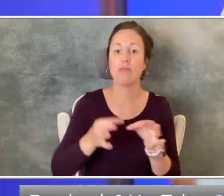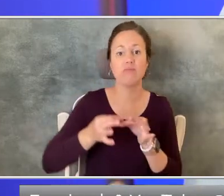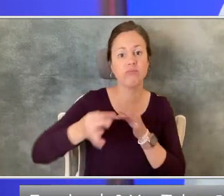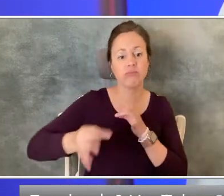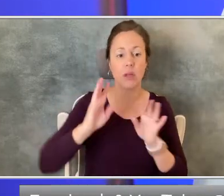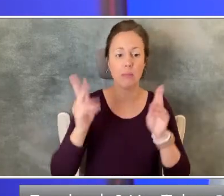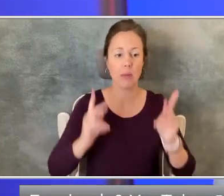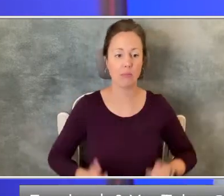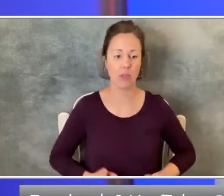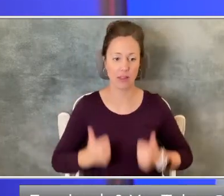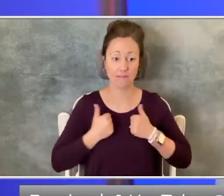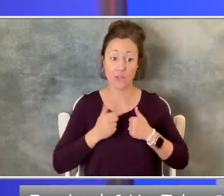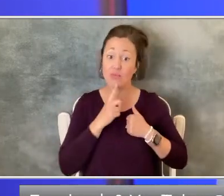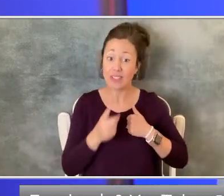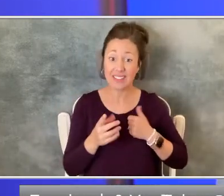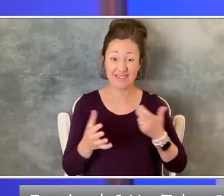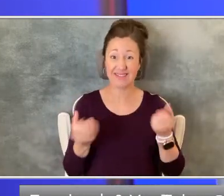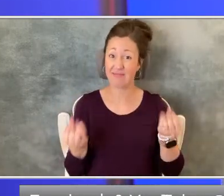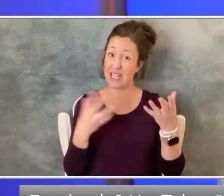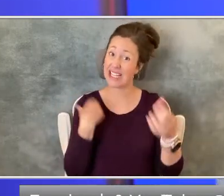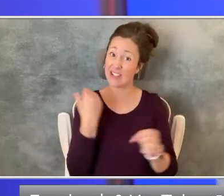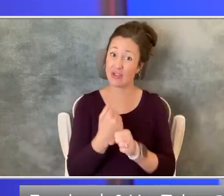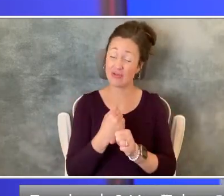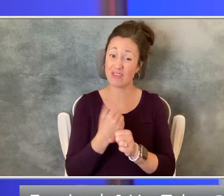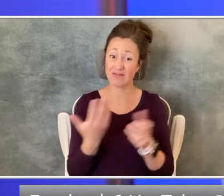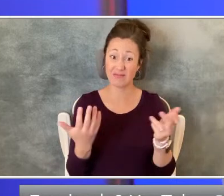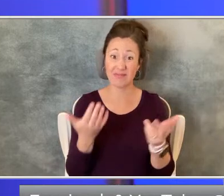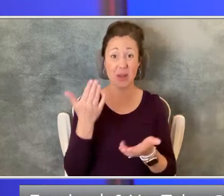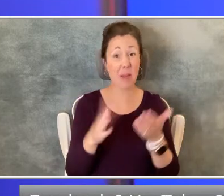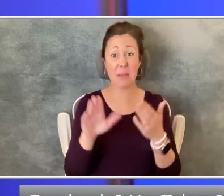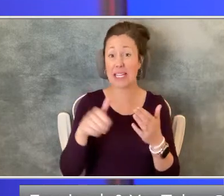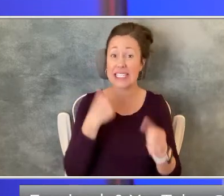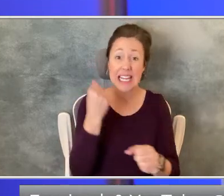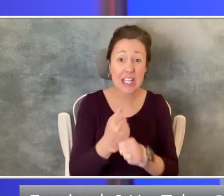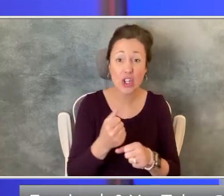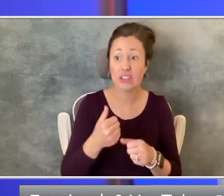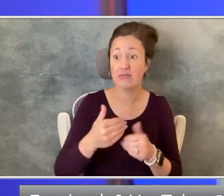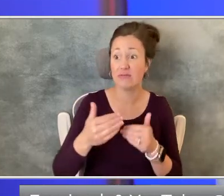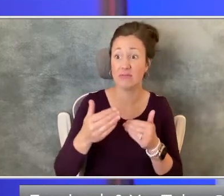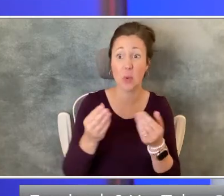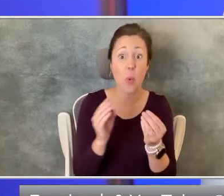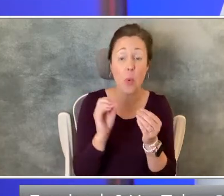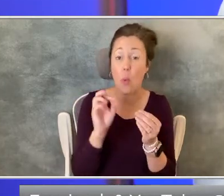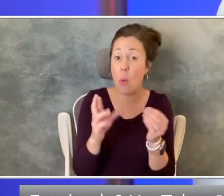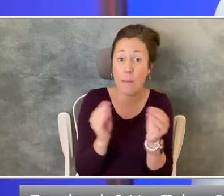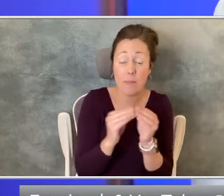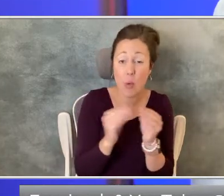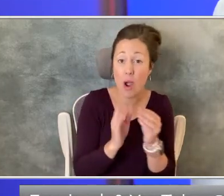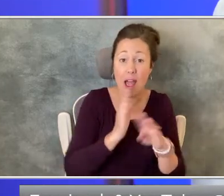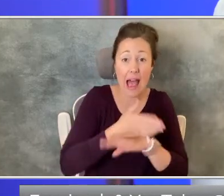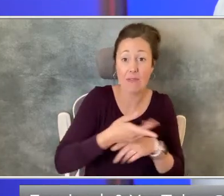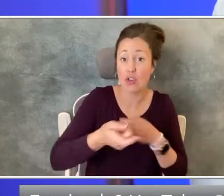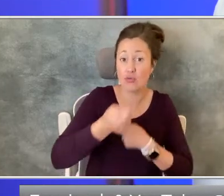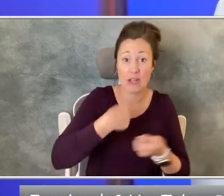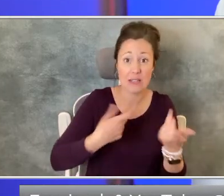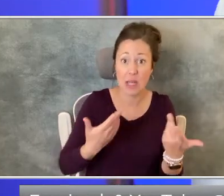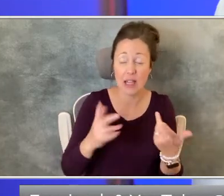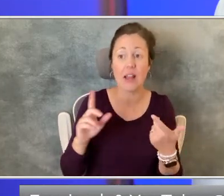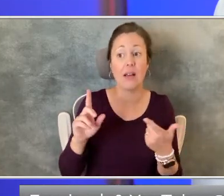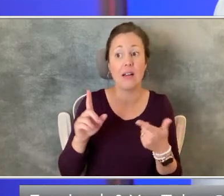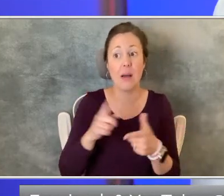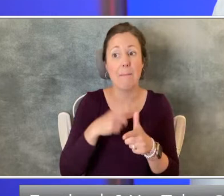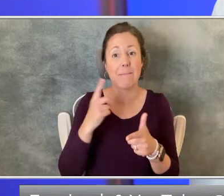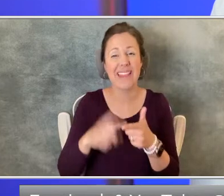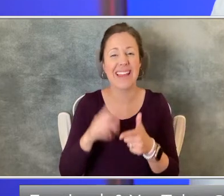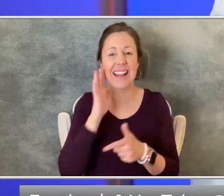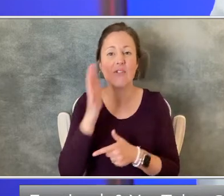families, years. We have patients who are out a decade and more from stem cell transplant, but inevitably the disease sneaks back up and starts causing